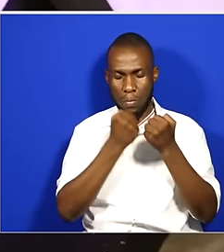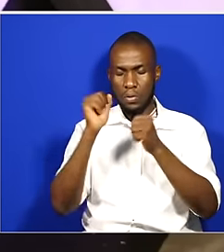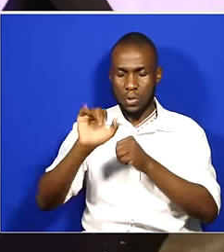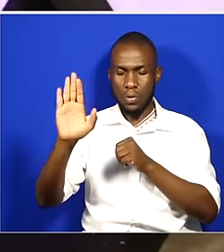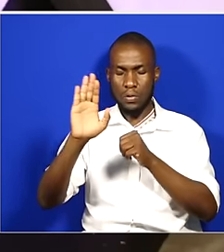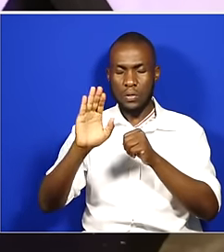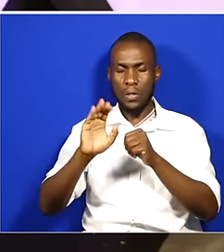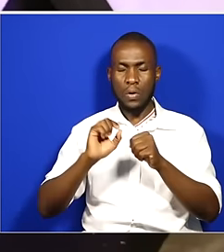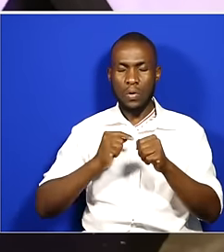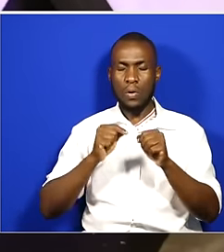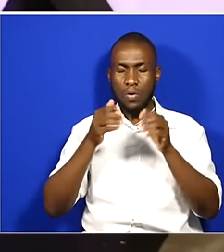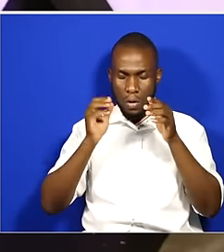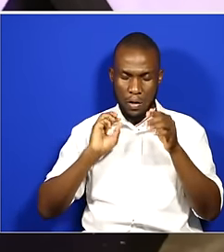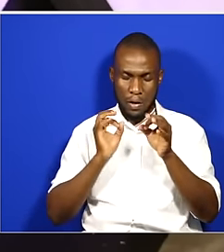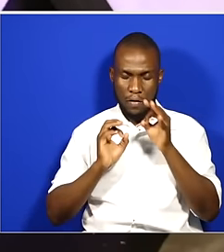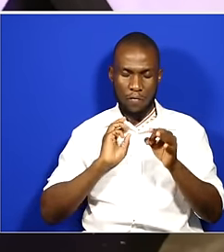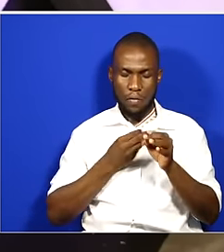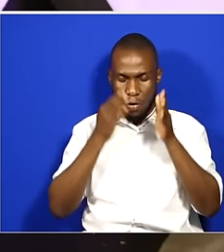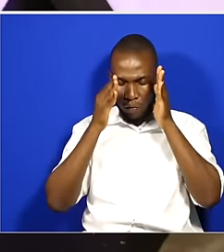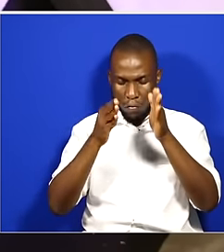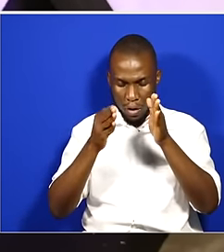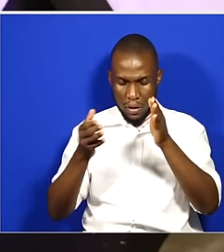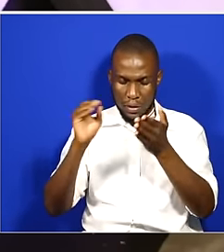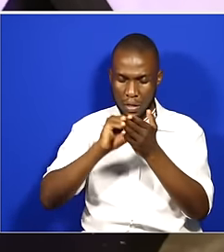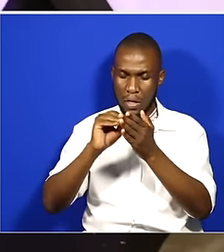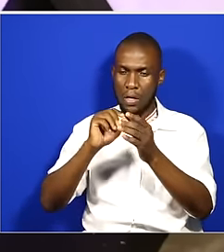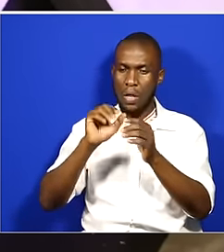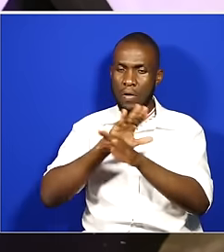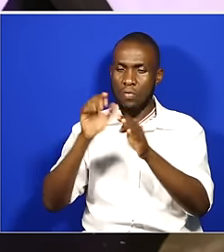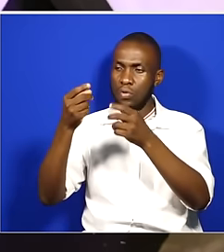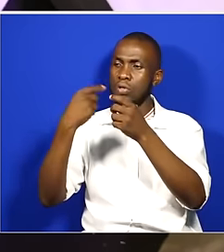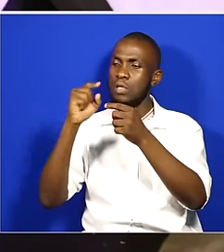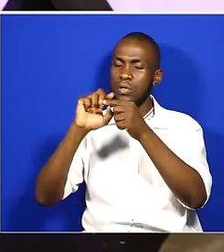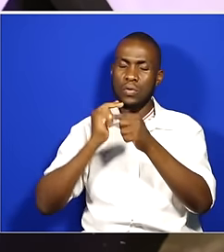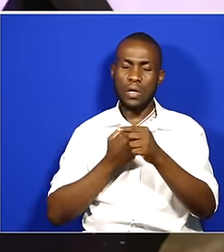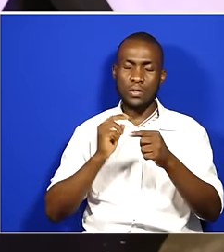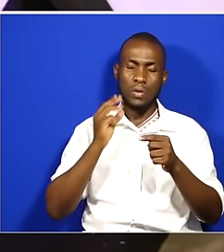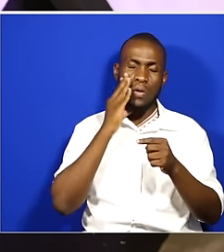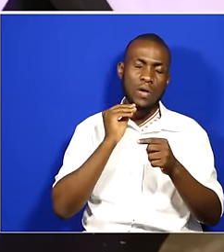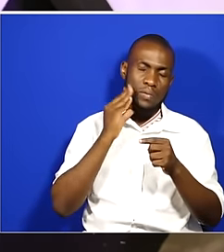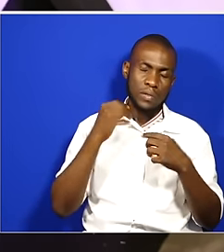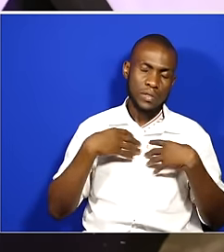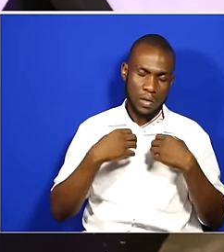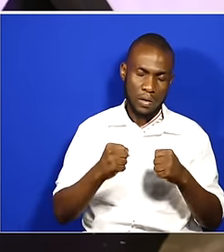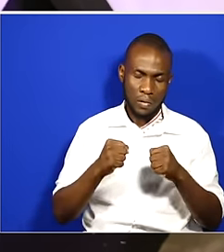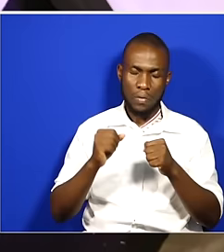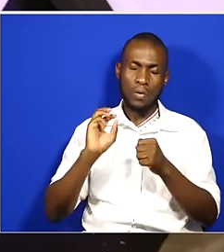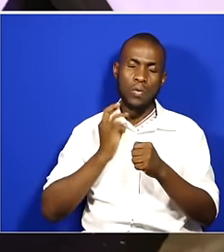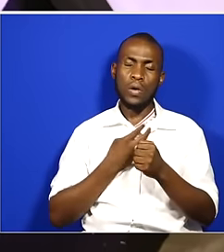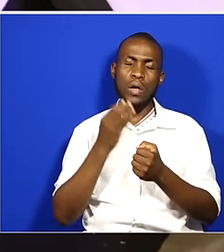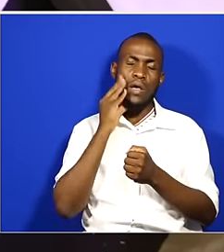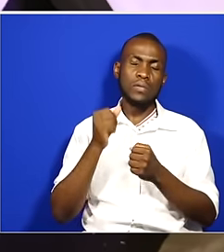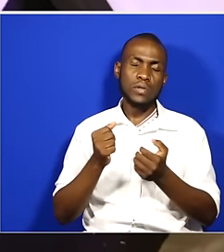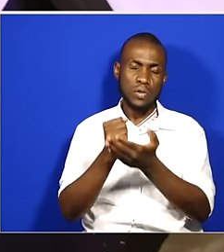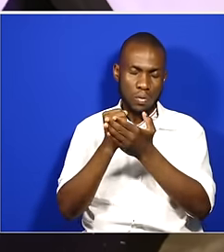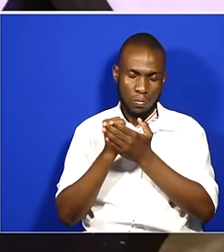focus again on the things that you have said to us, we will receive and experience healing. We will receive and experience hope and